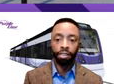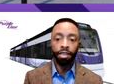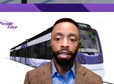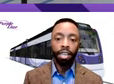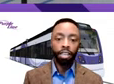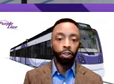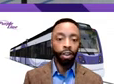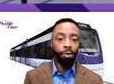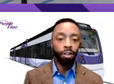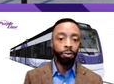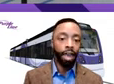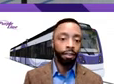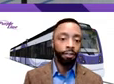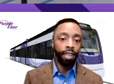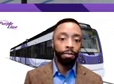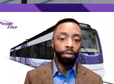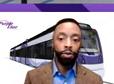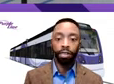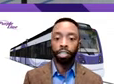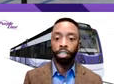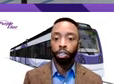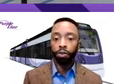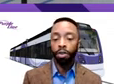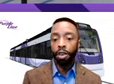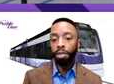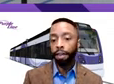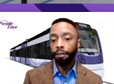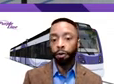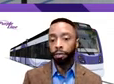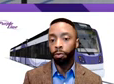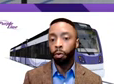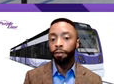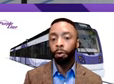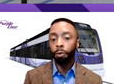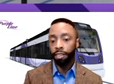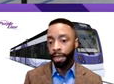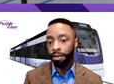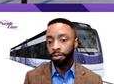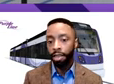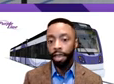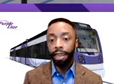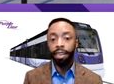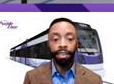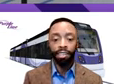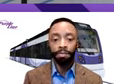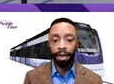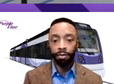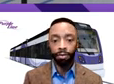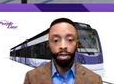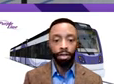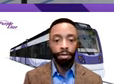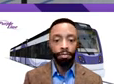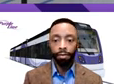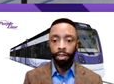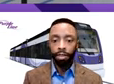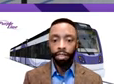Long Branch. The train will arrive in between the two platforms, one for westbound and